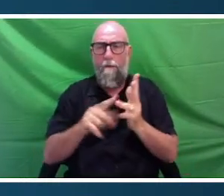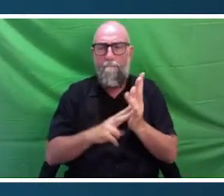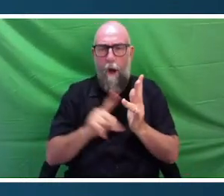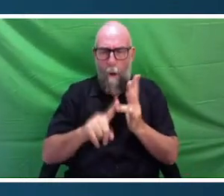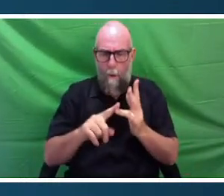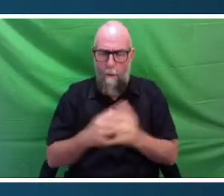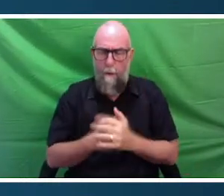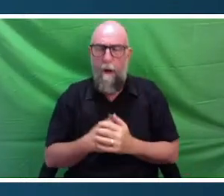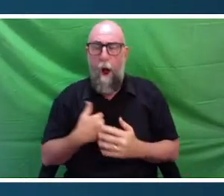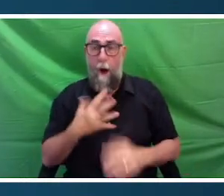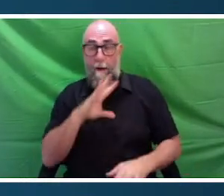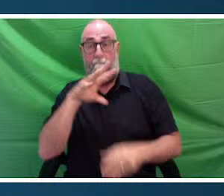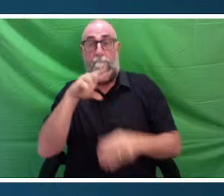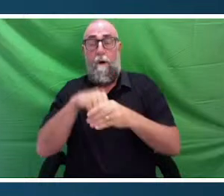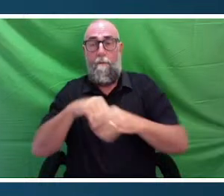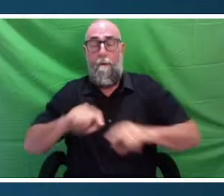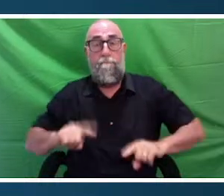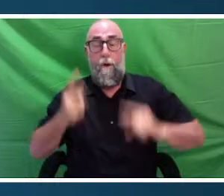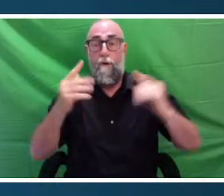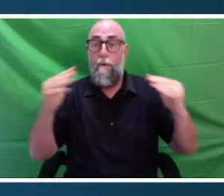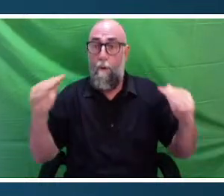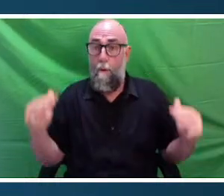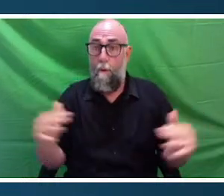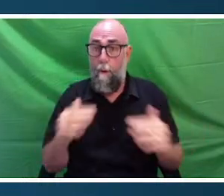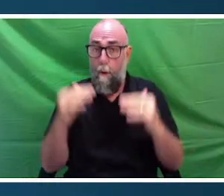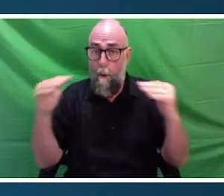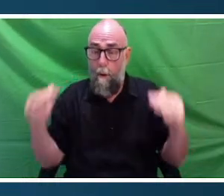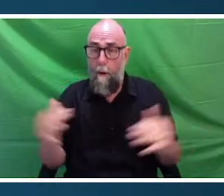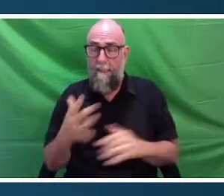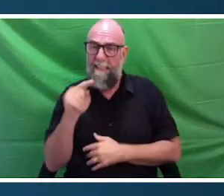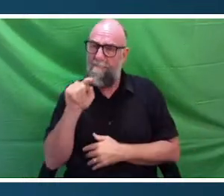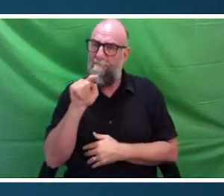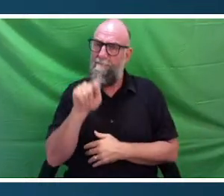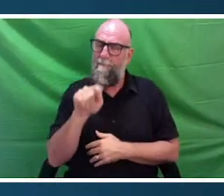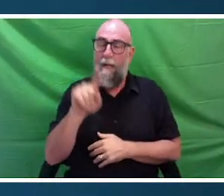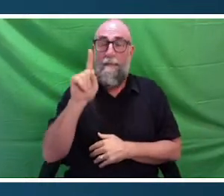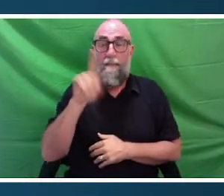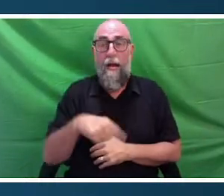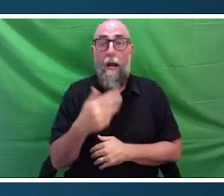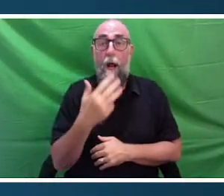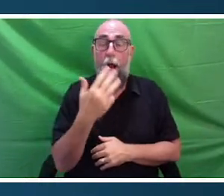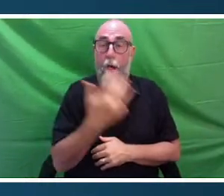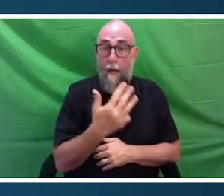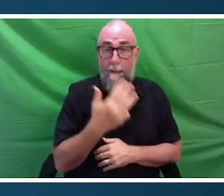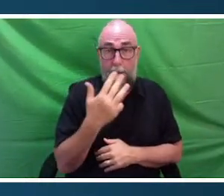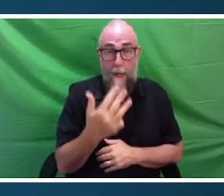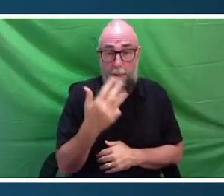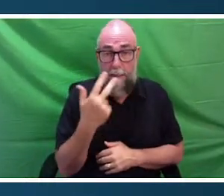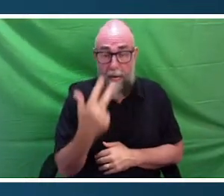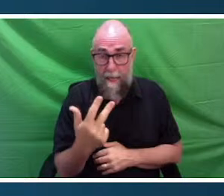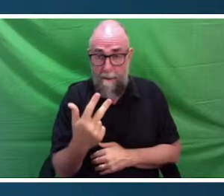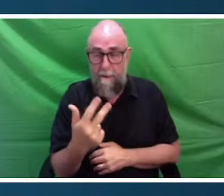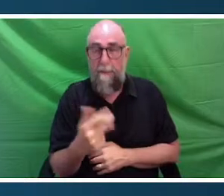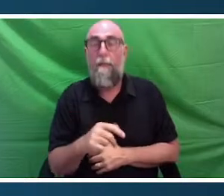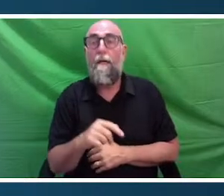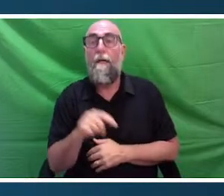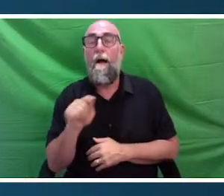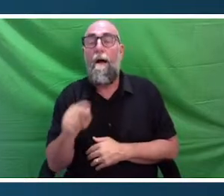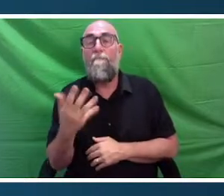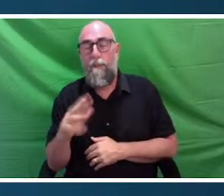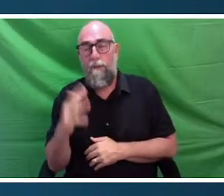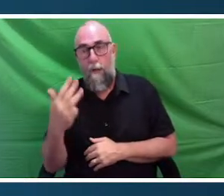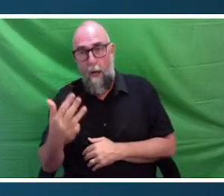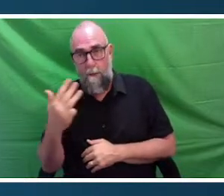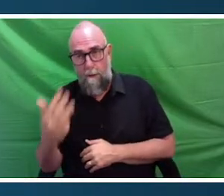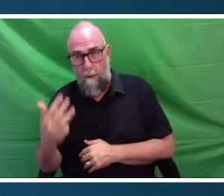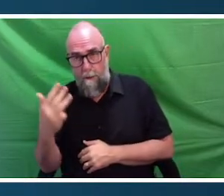deployment. The war, which took place from February 1998 to June 1999,